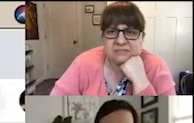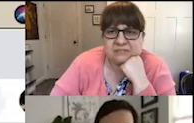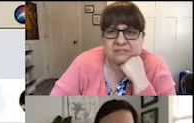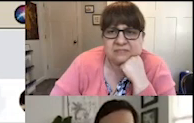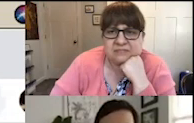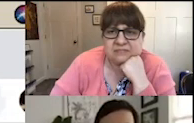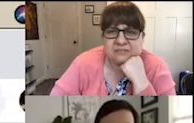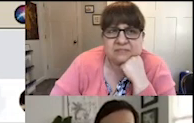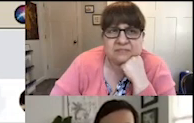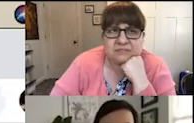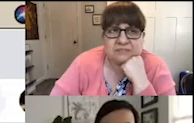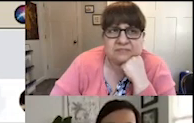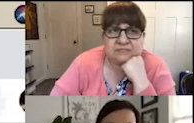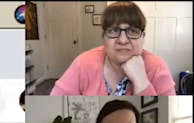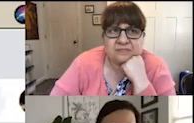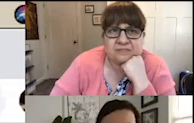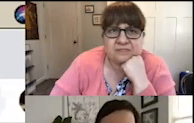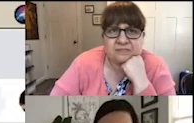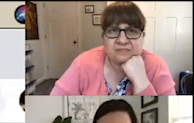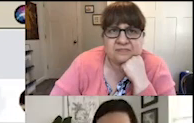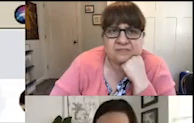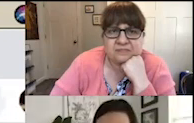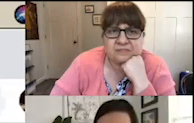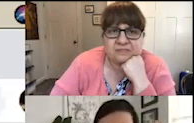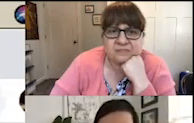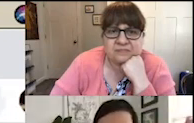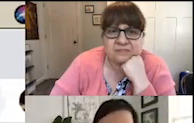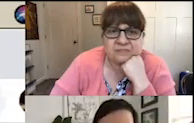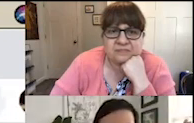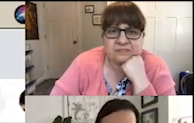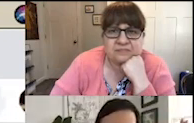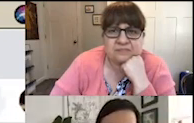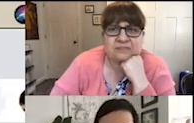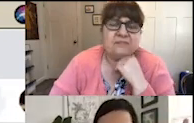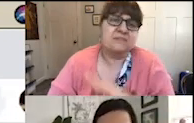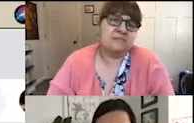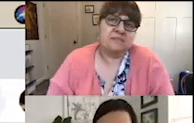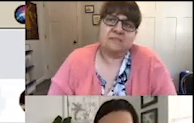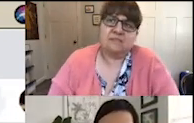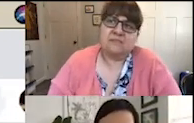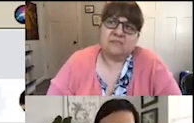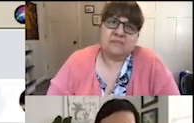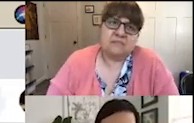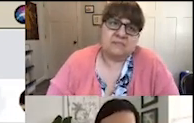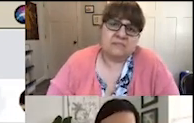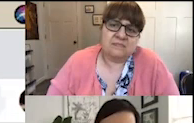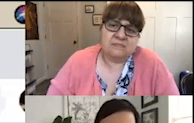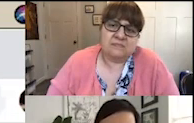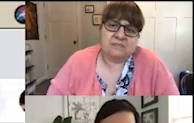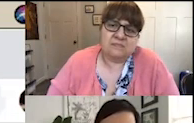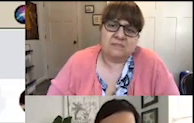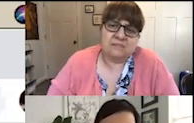Yes. So, you know, just more or less like a final idea that would be